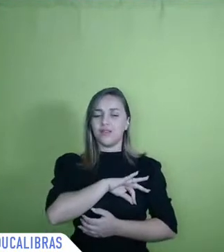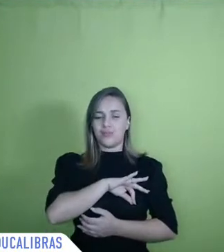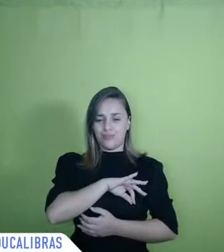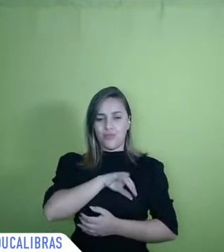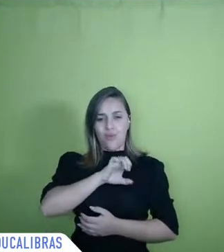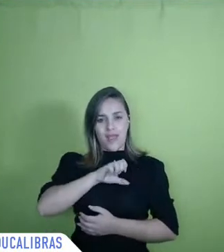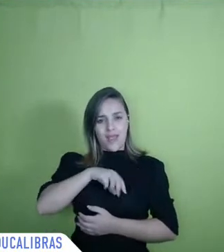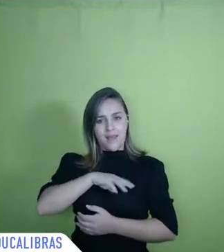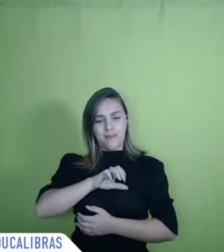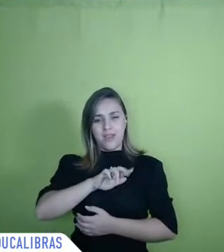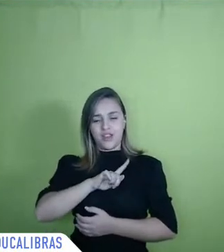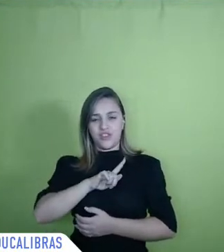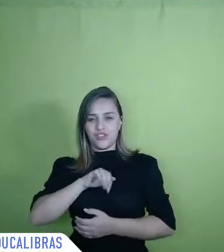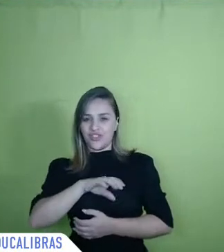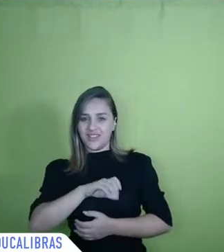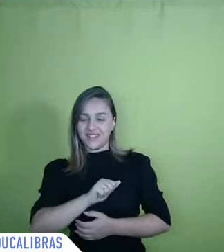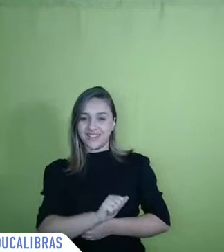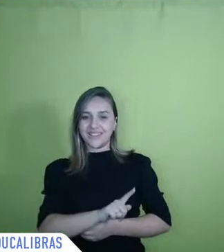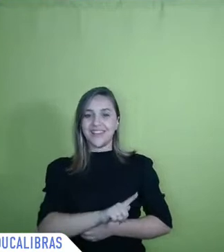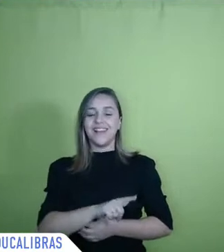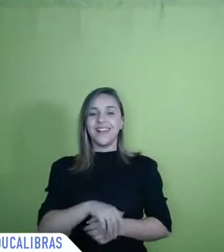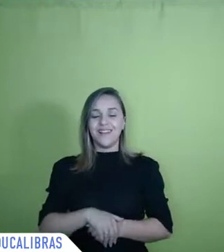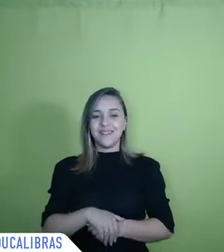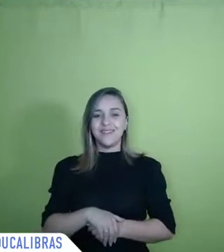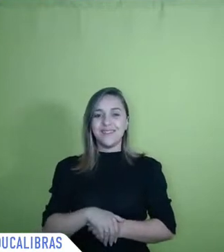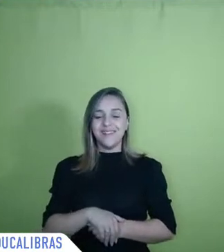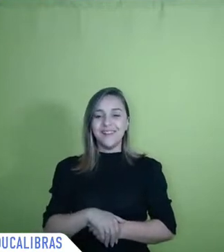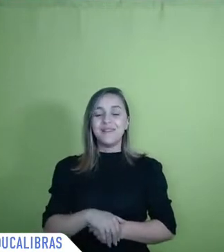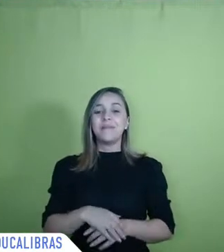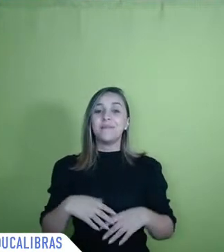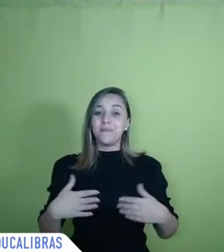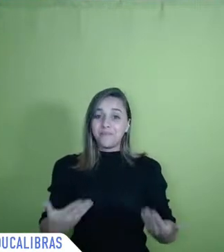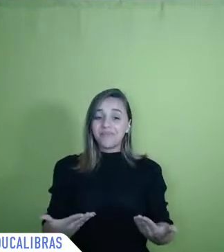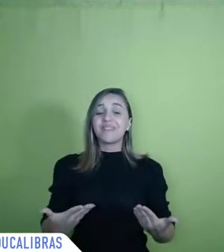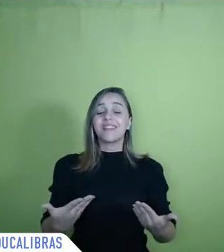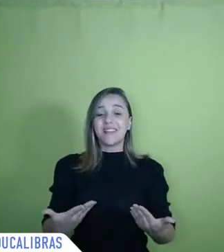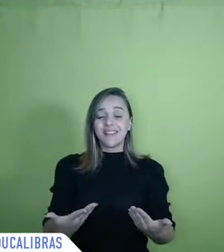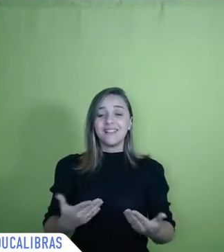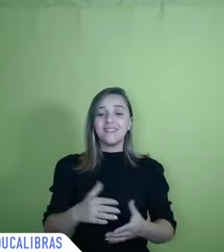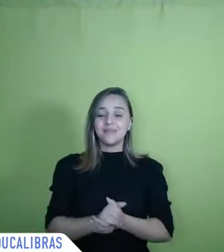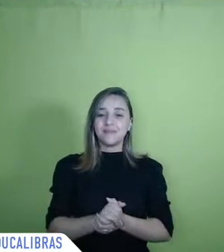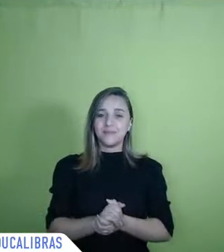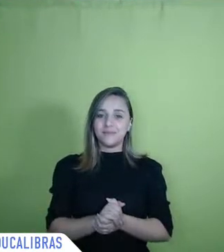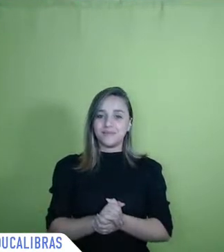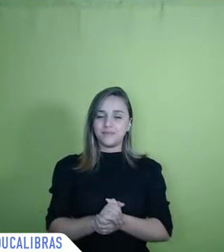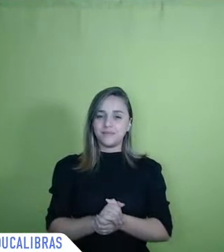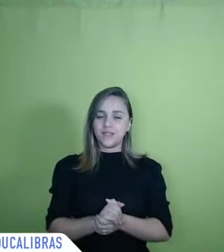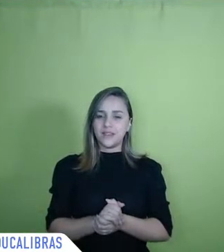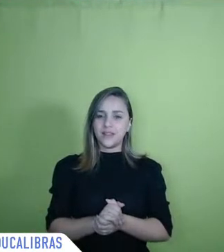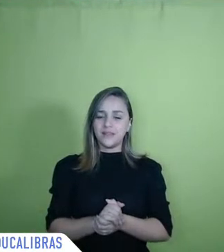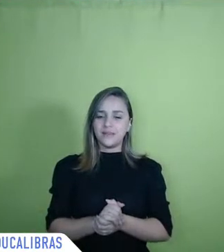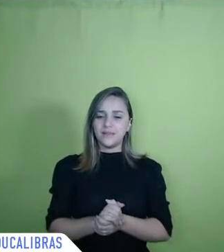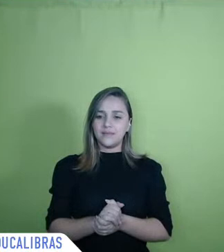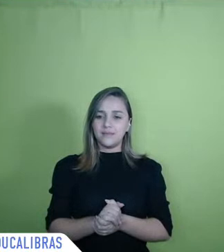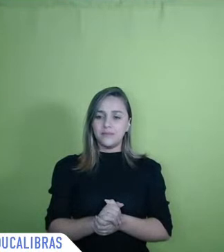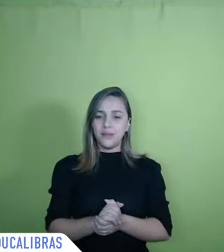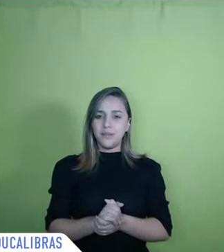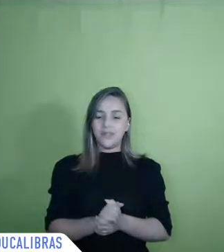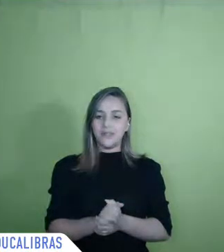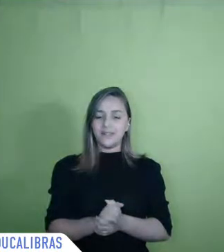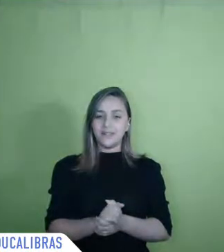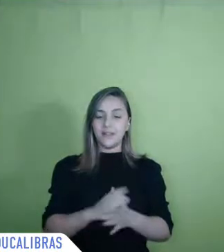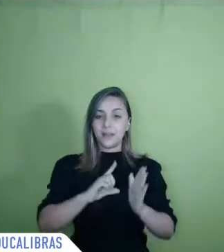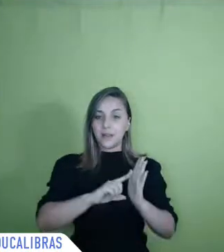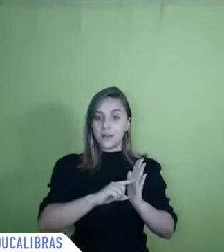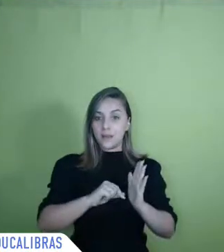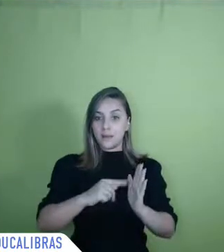the economic recovery Brazil had been going there, the GDP, the public debt